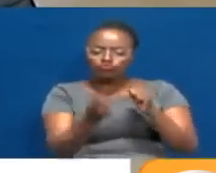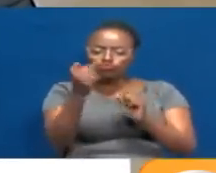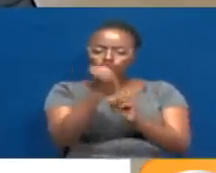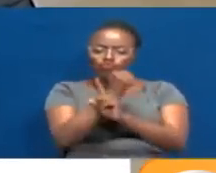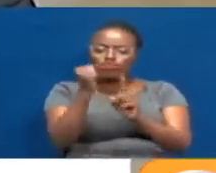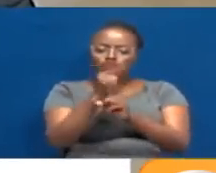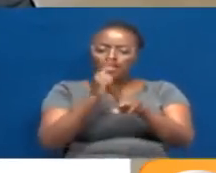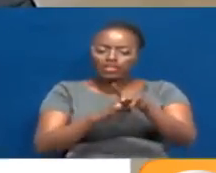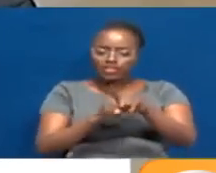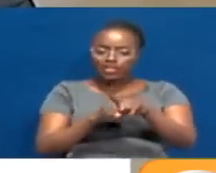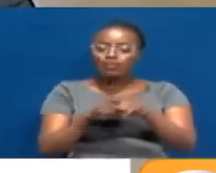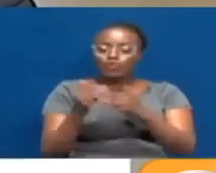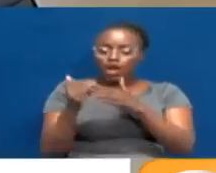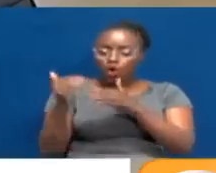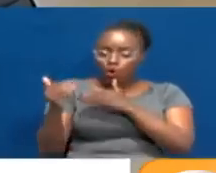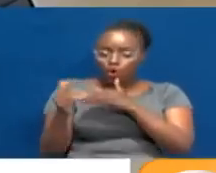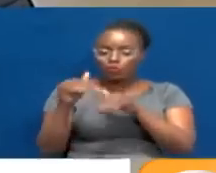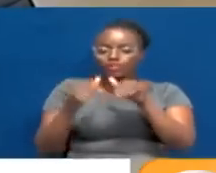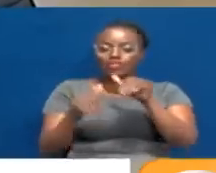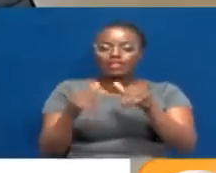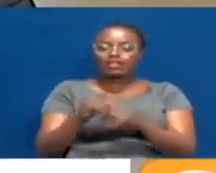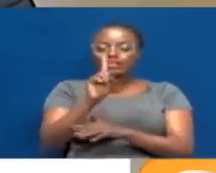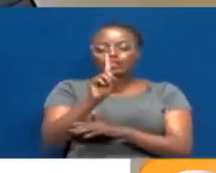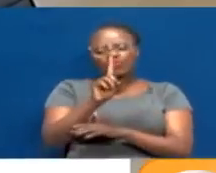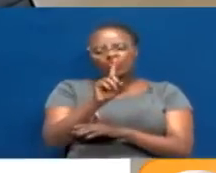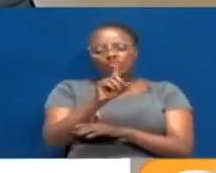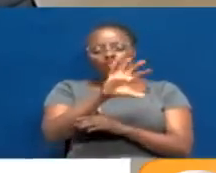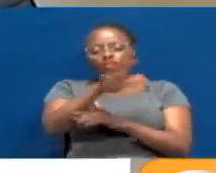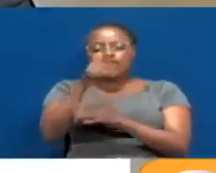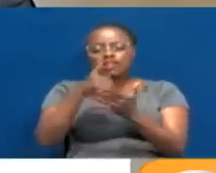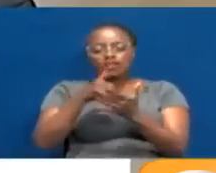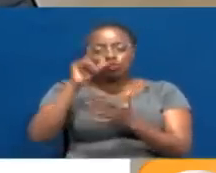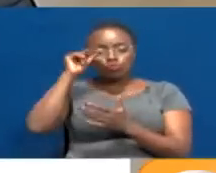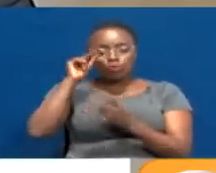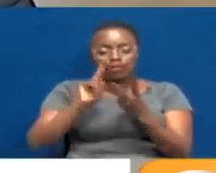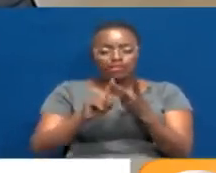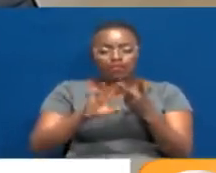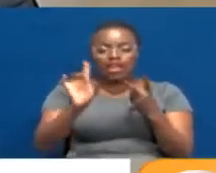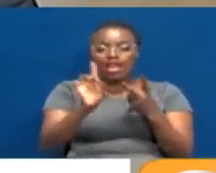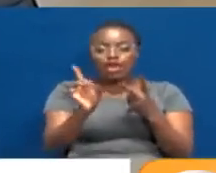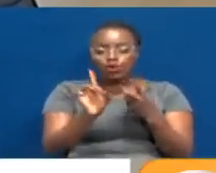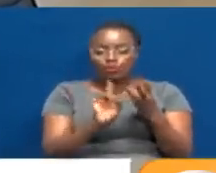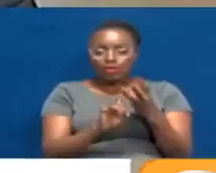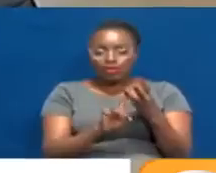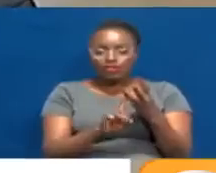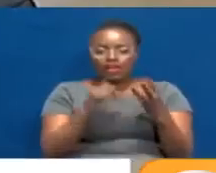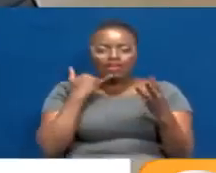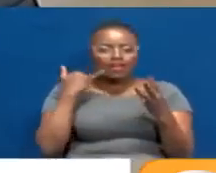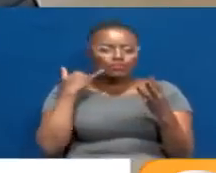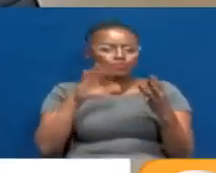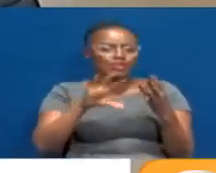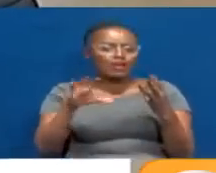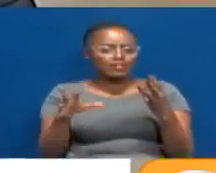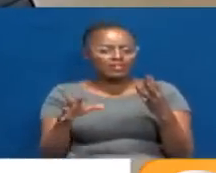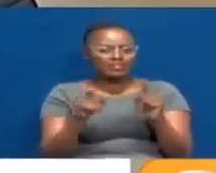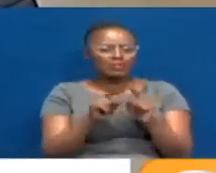country heads to the general election. Some of the counties listed include Mombasa, Nairobi, and Nakuru.